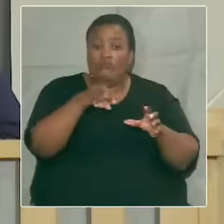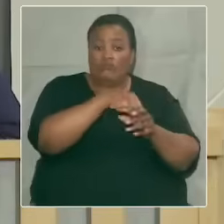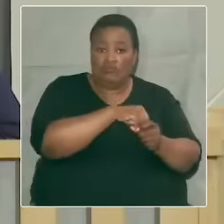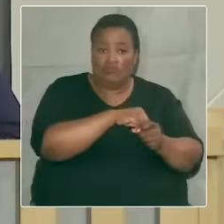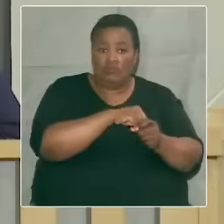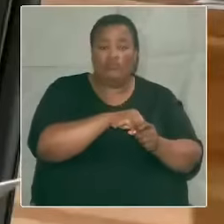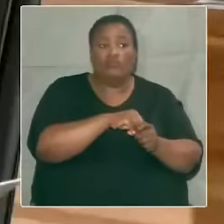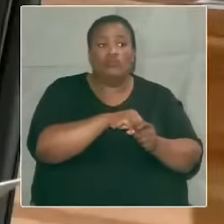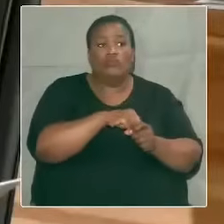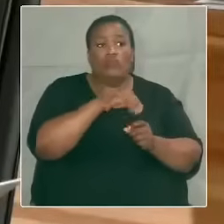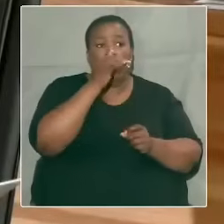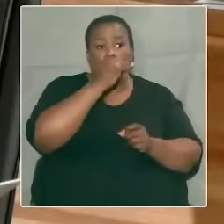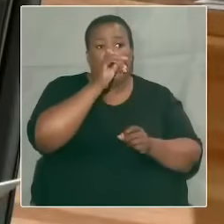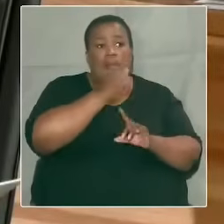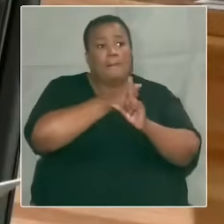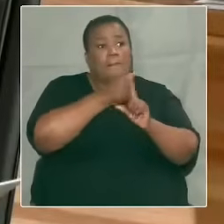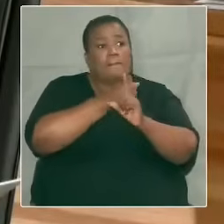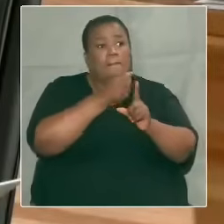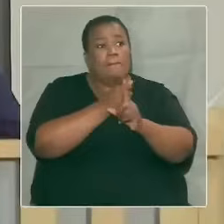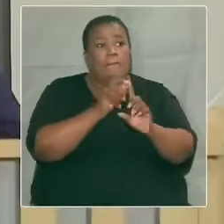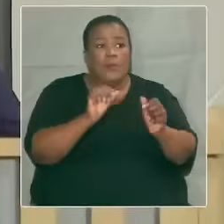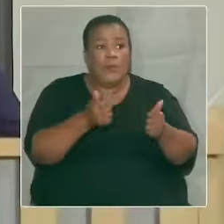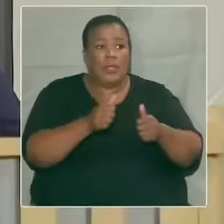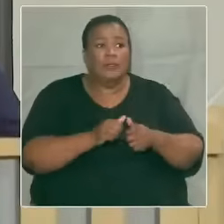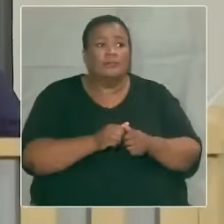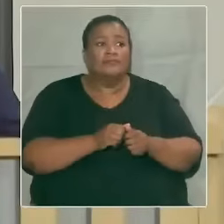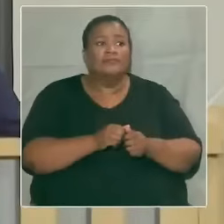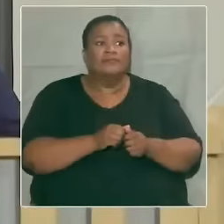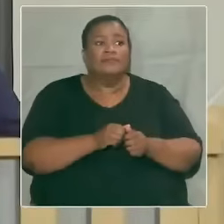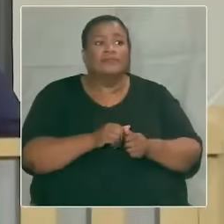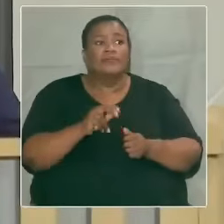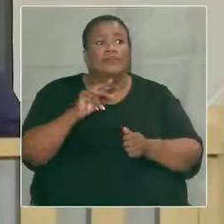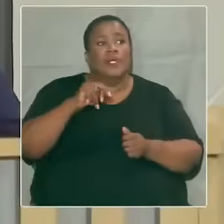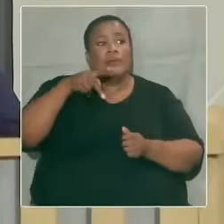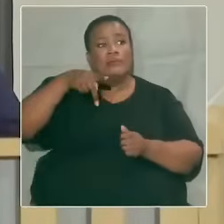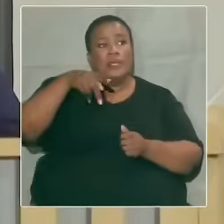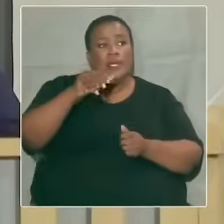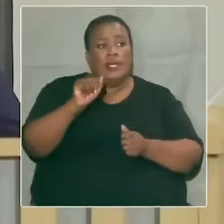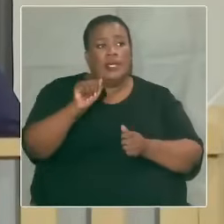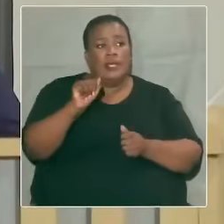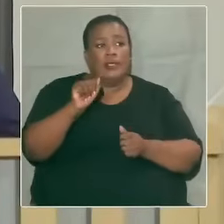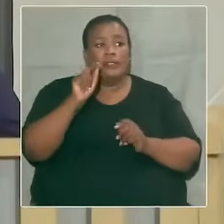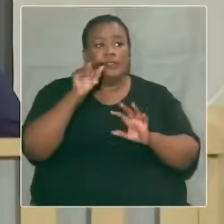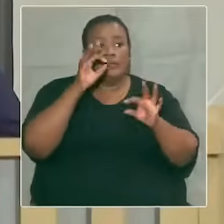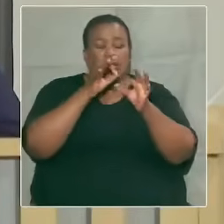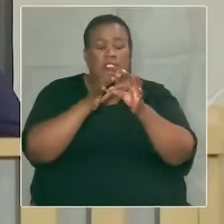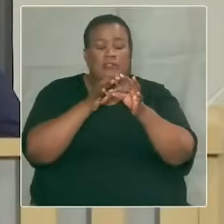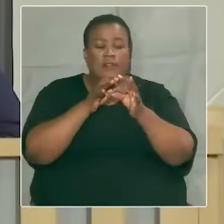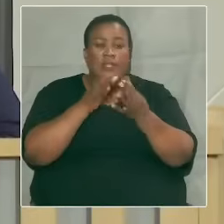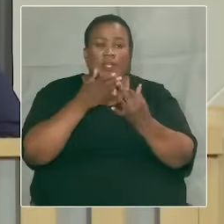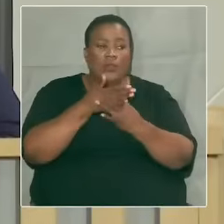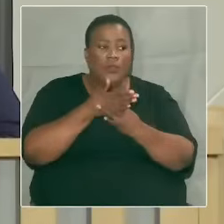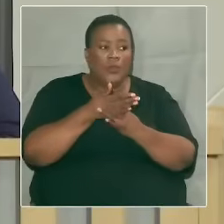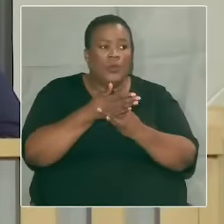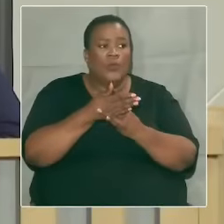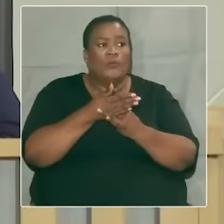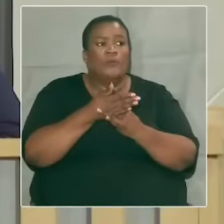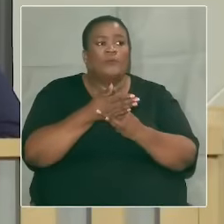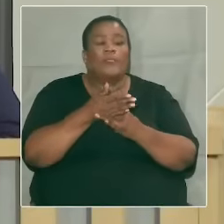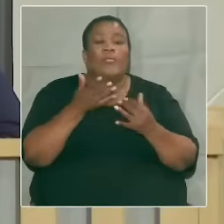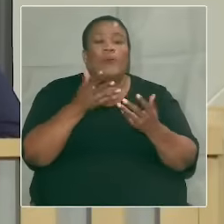Is the NPA? The National Prosecuting Authority, particularly through its KwaZulu-Natal